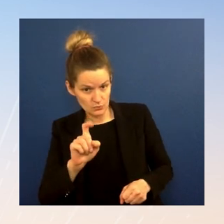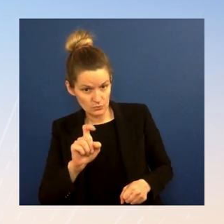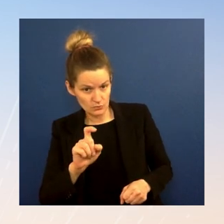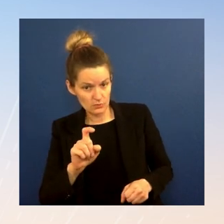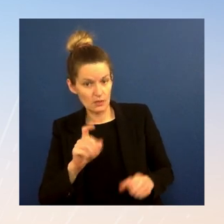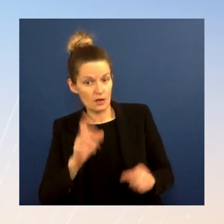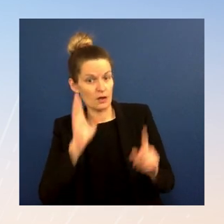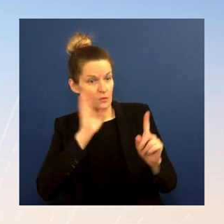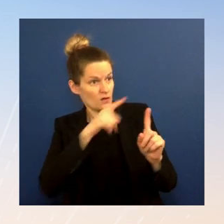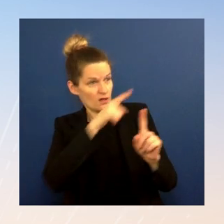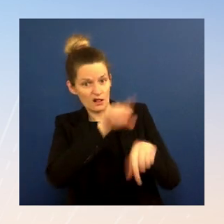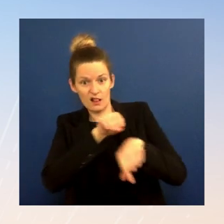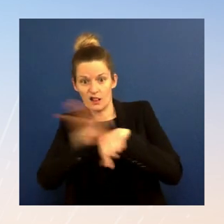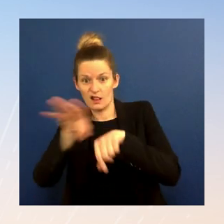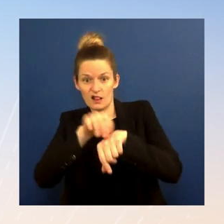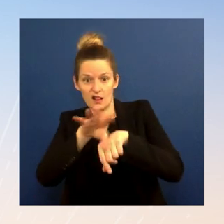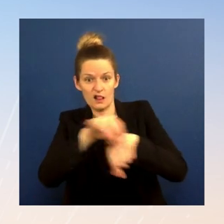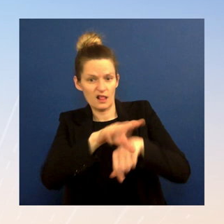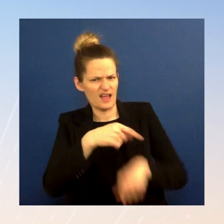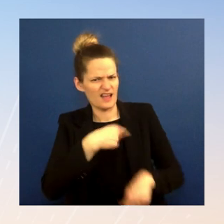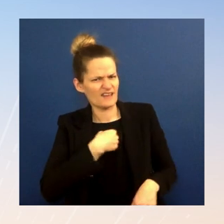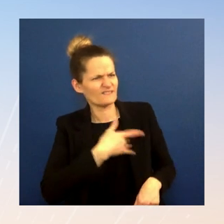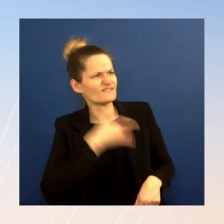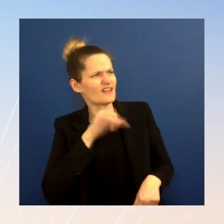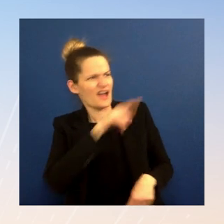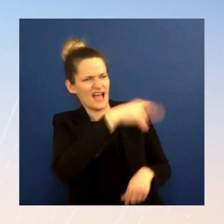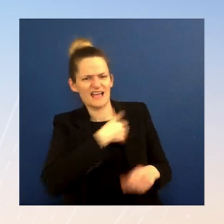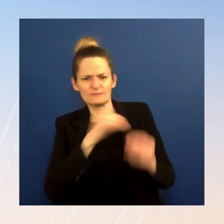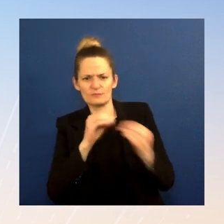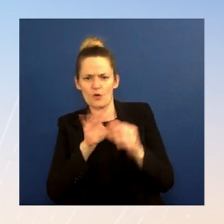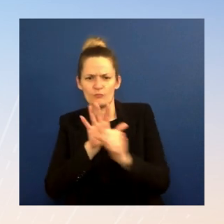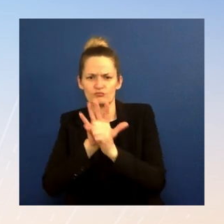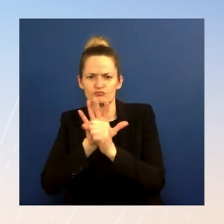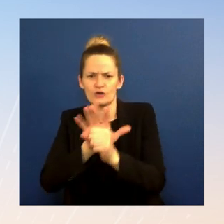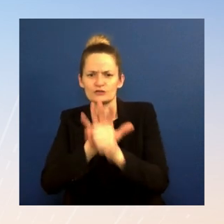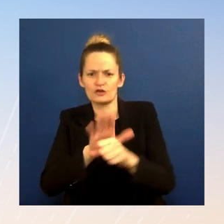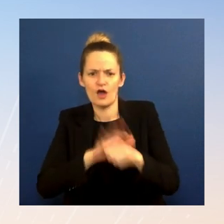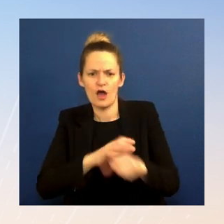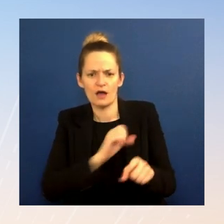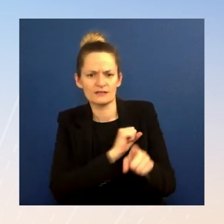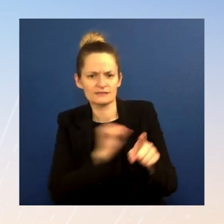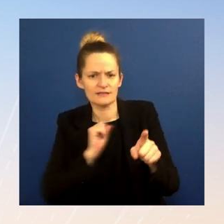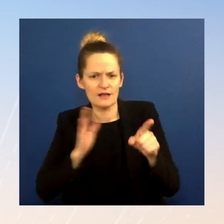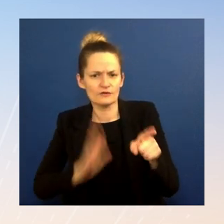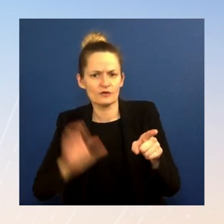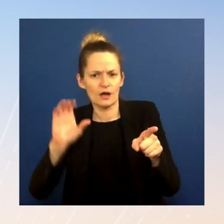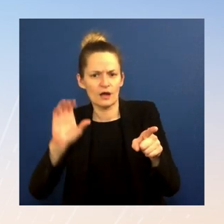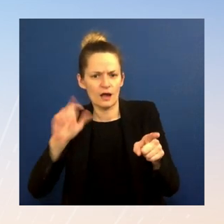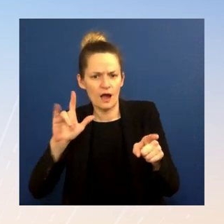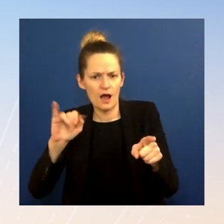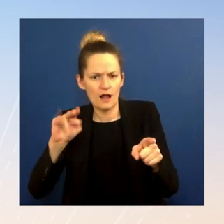and Murkowski, who may be more amenable to voting? Well, I'm not sure that someone who refused to tell people